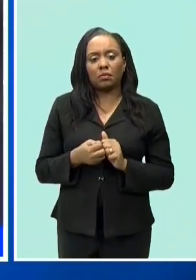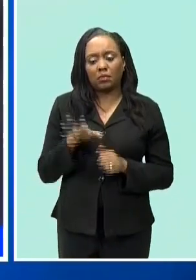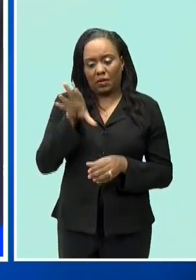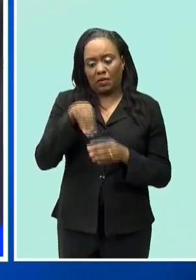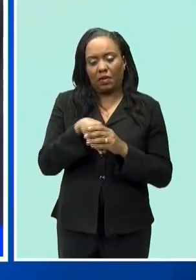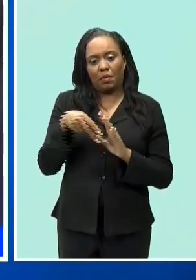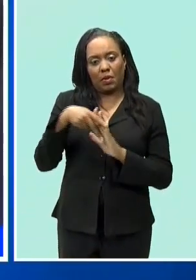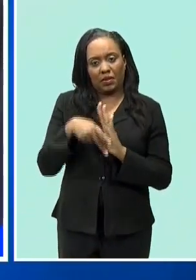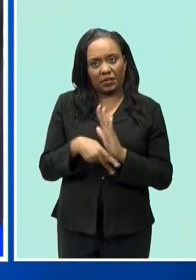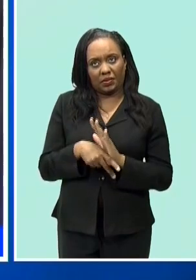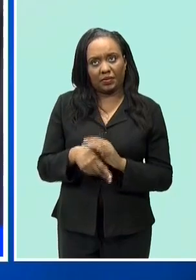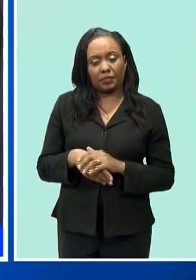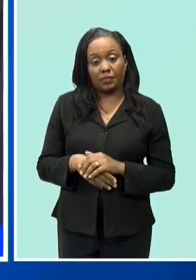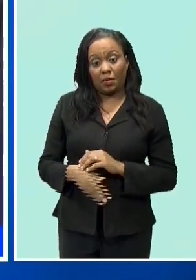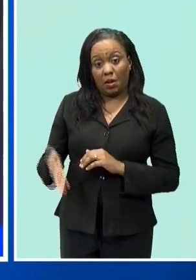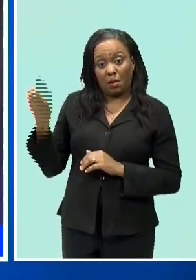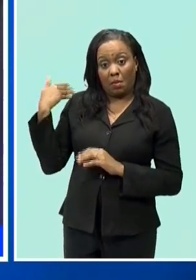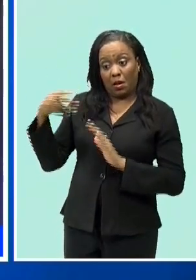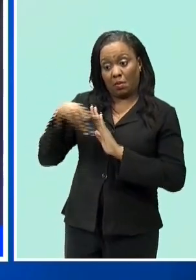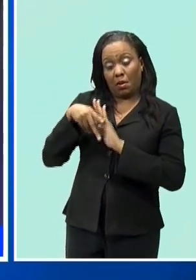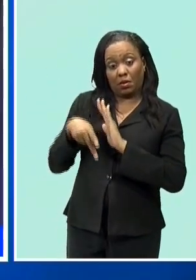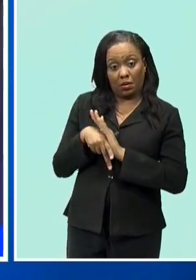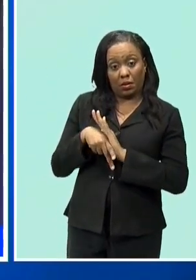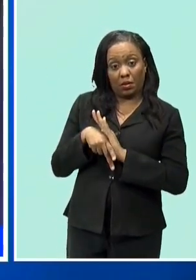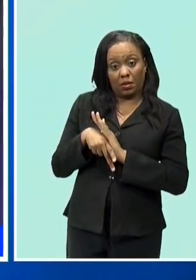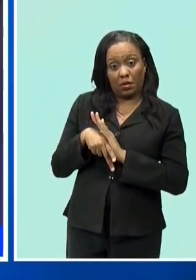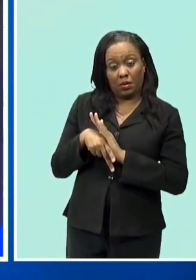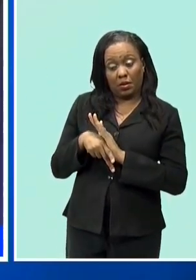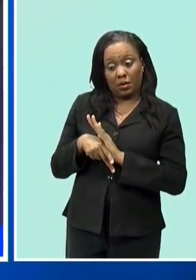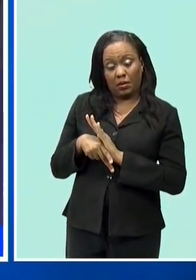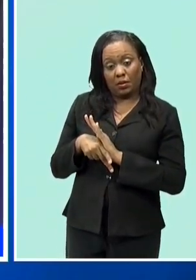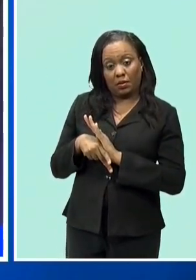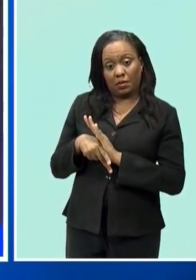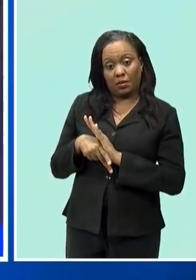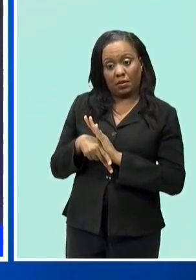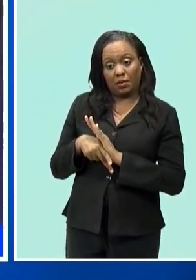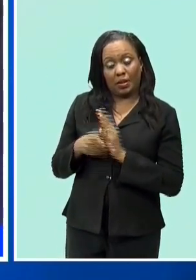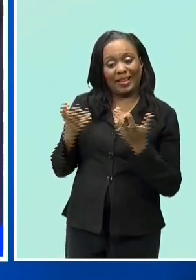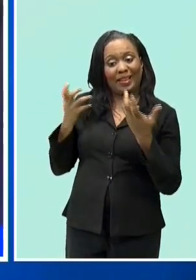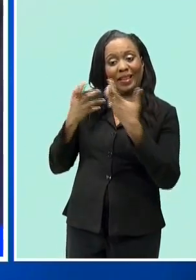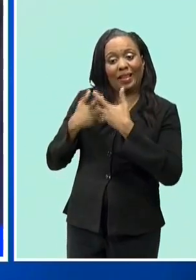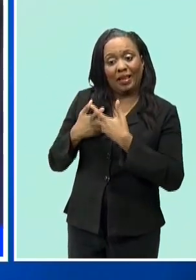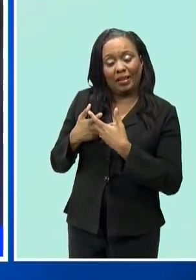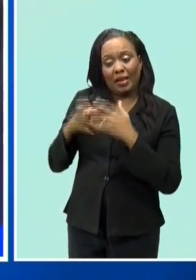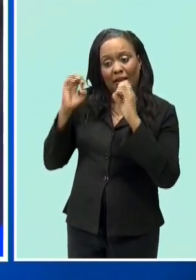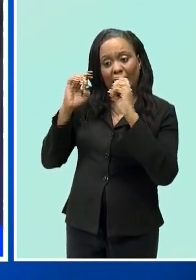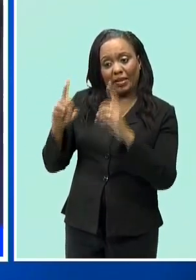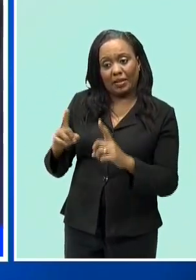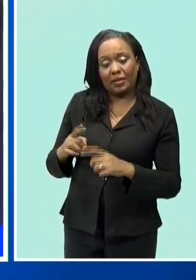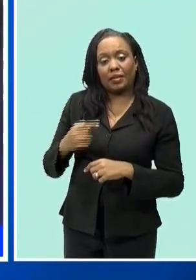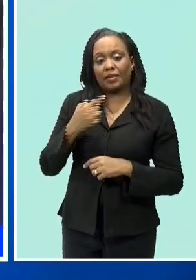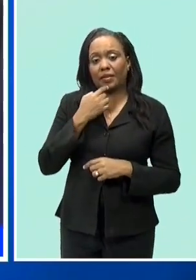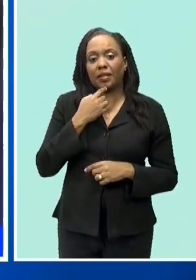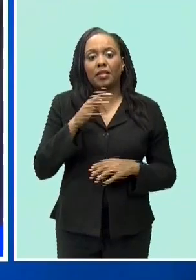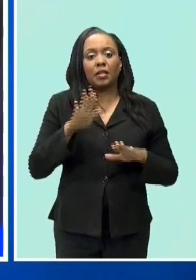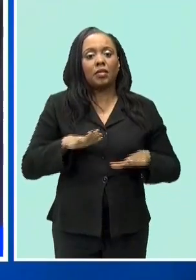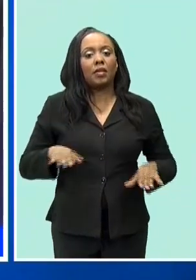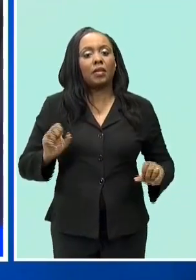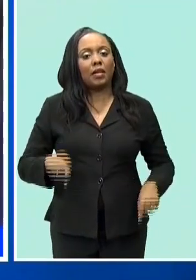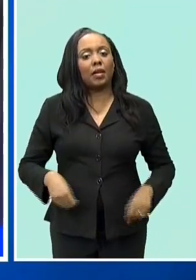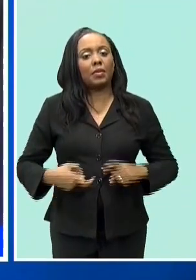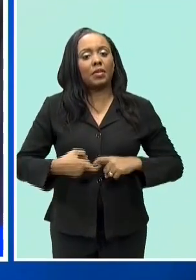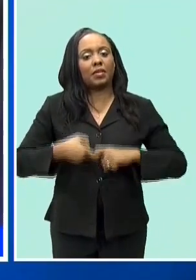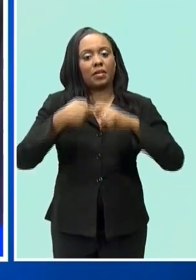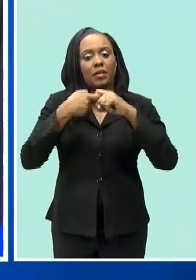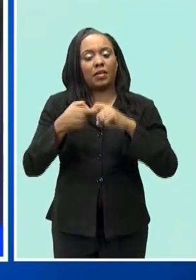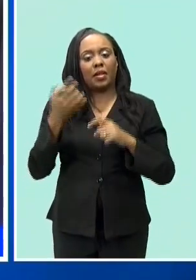policy. In the previous policy and under the Education Act, provision is made for the suspension of children from school for